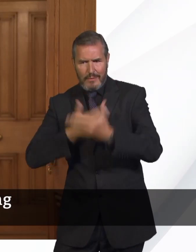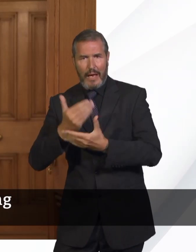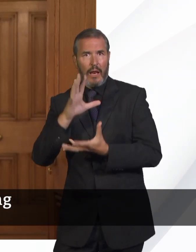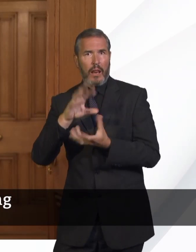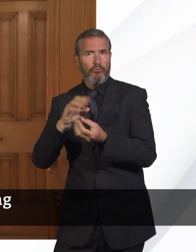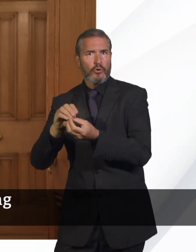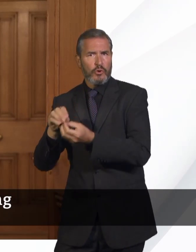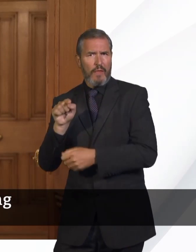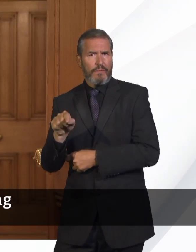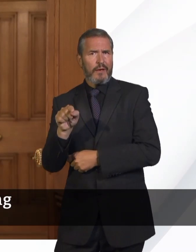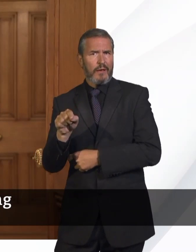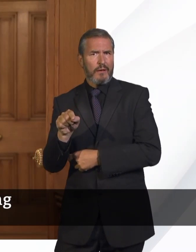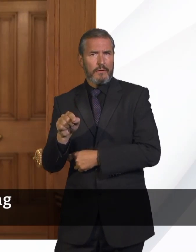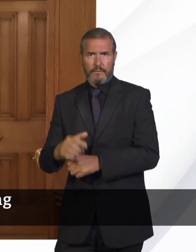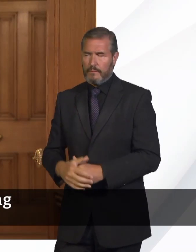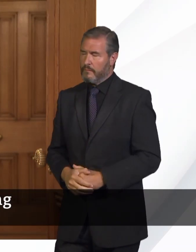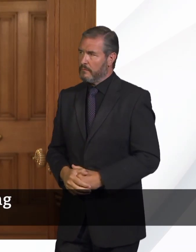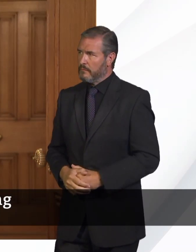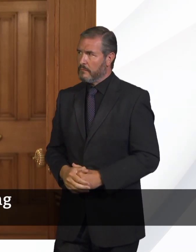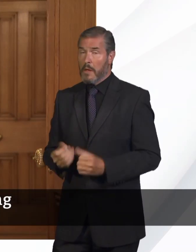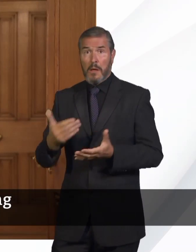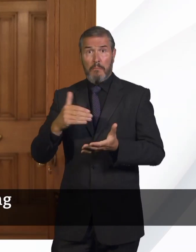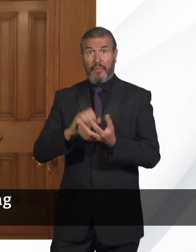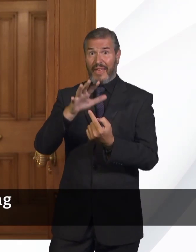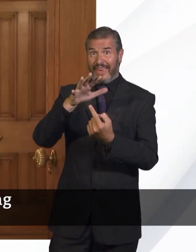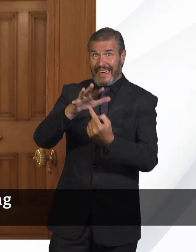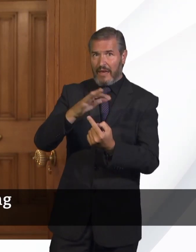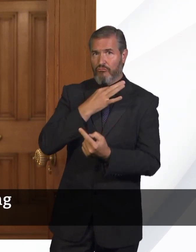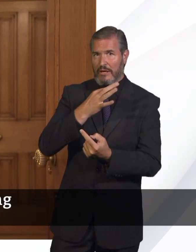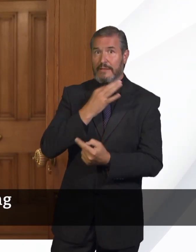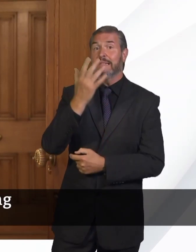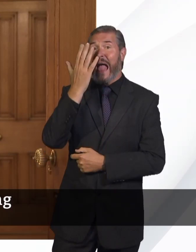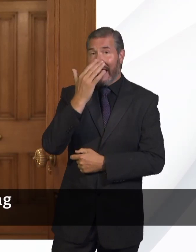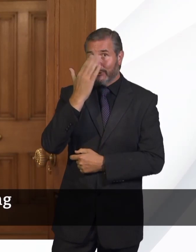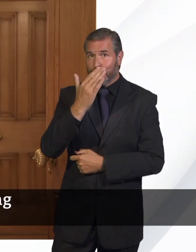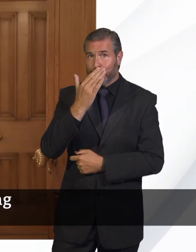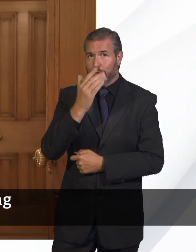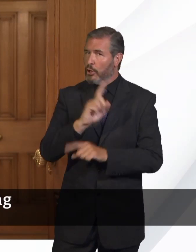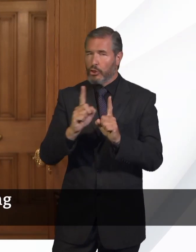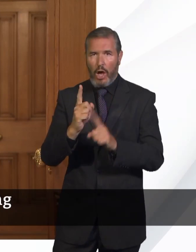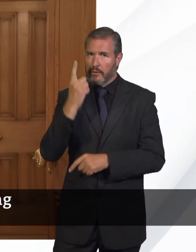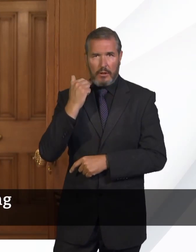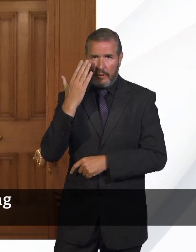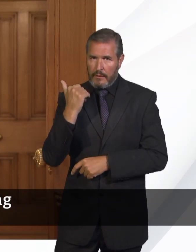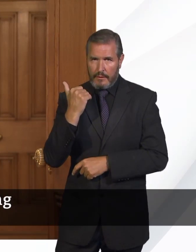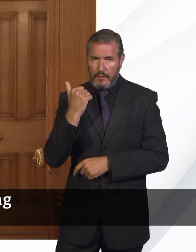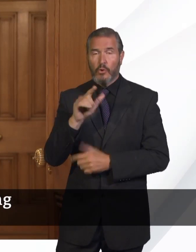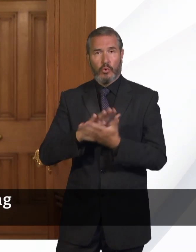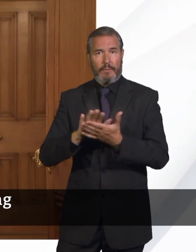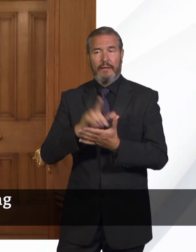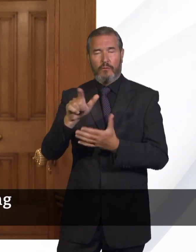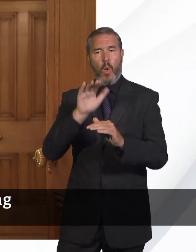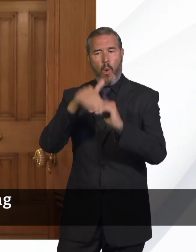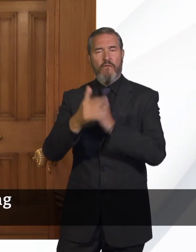that actually the key determinant of risk is age. So it did say that if you are